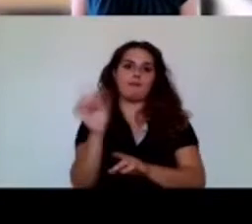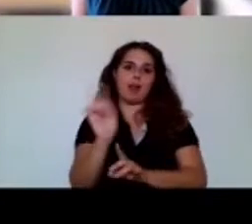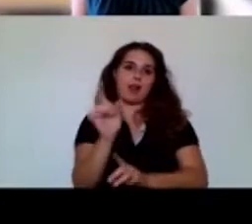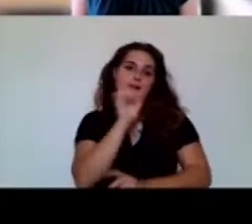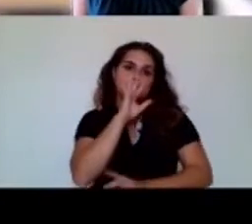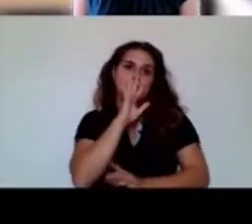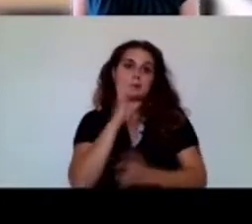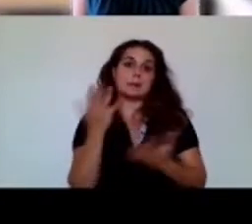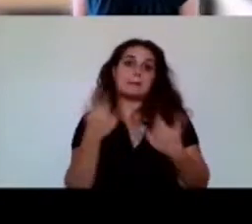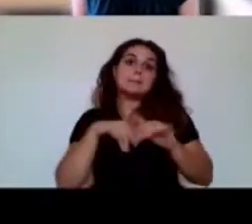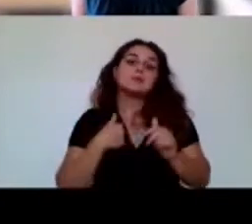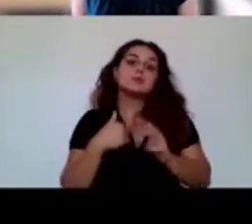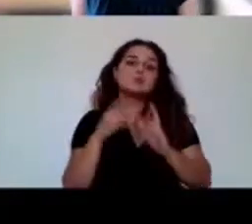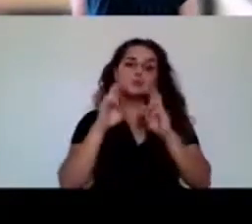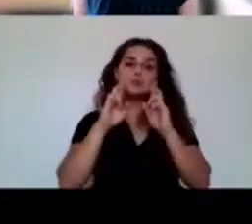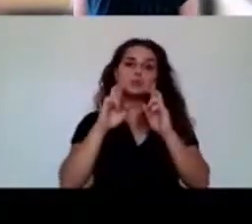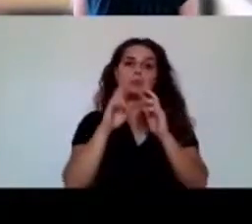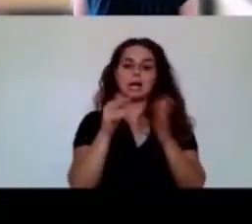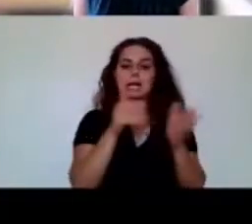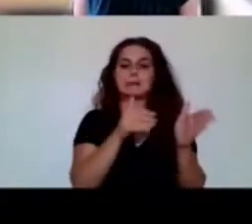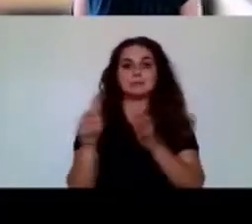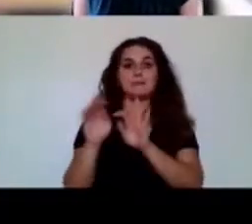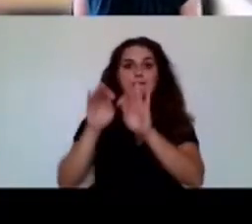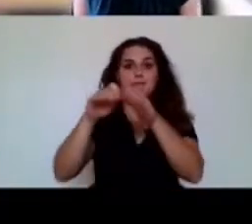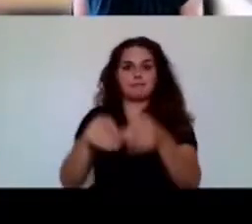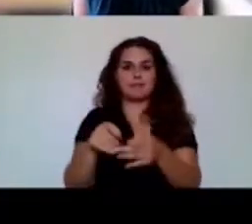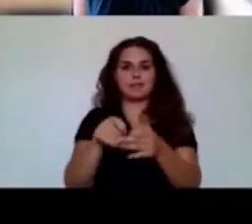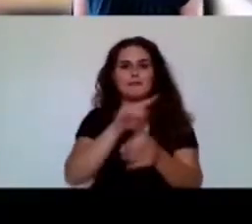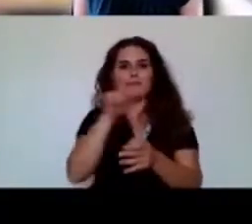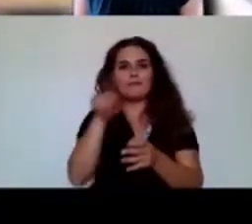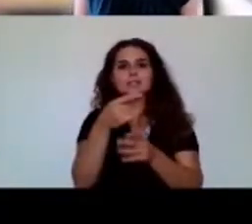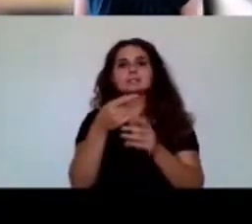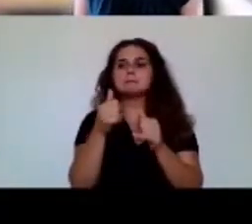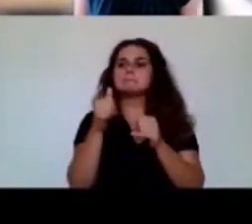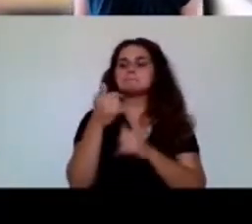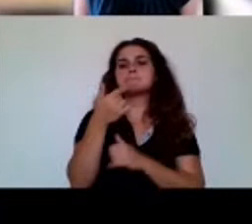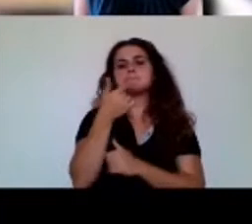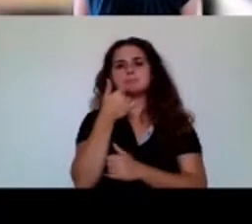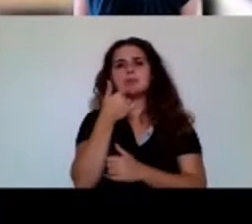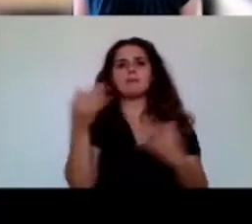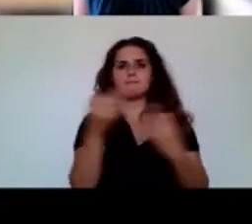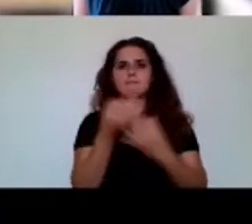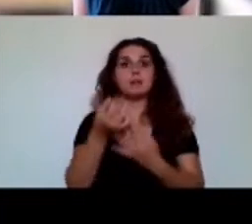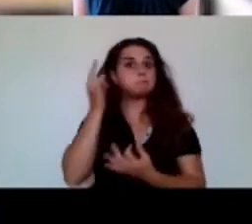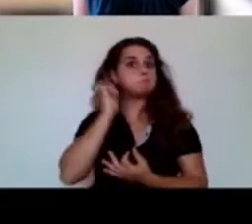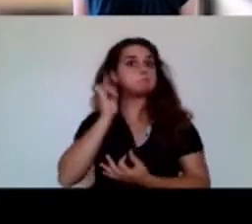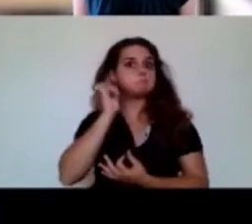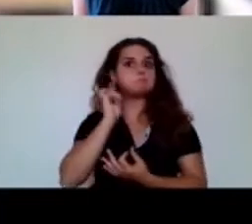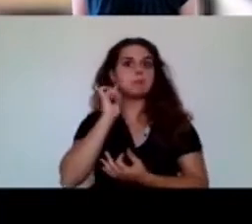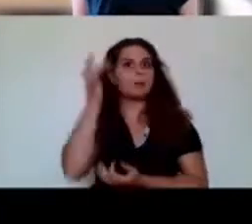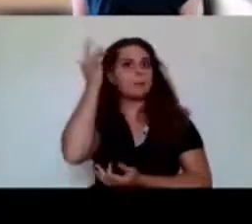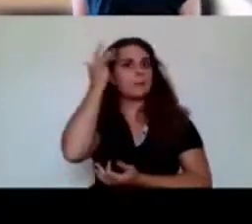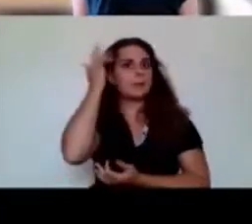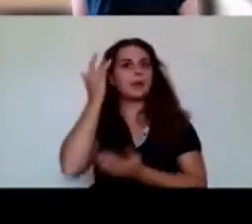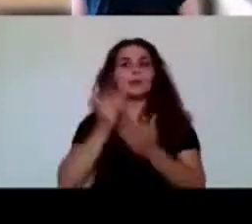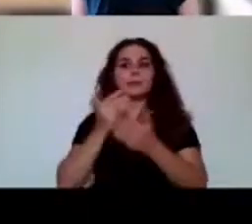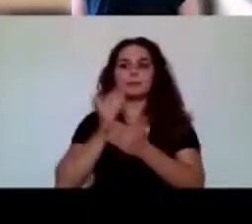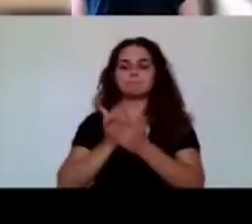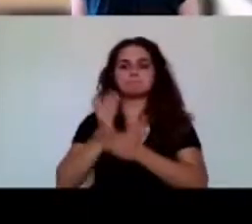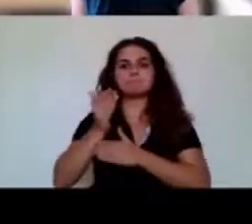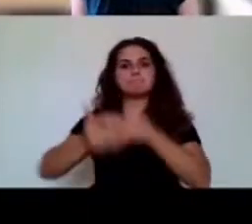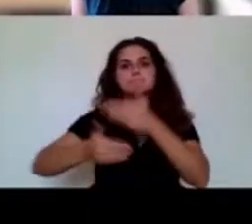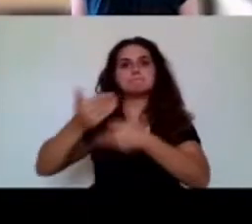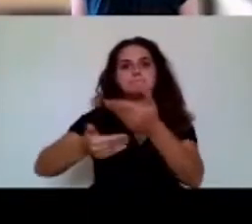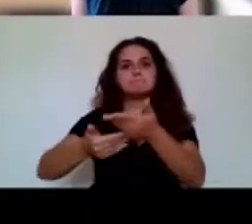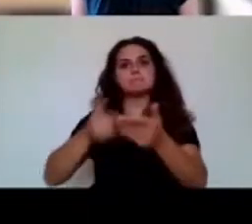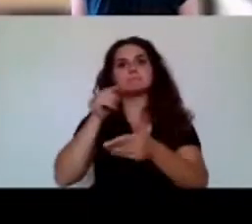about that. But I hope by the end of the presentation to convince you that it's actually fundamentally relevant to the brain mechanisms that underlie